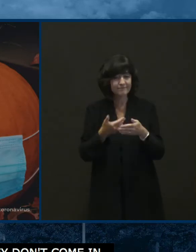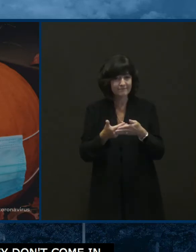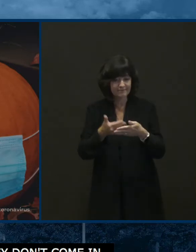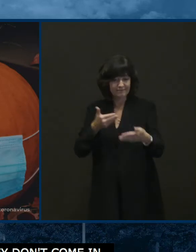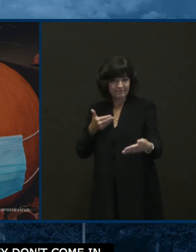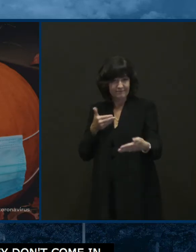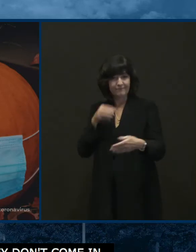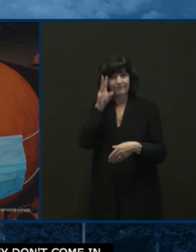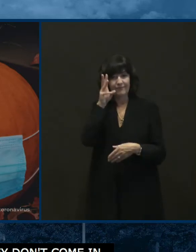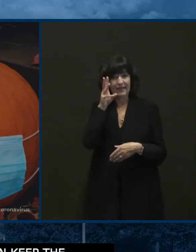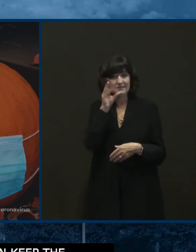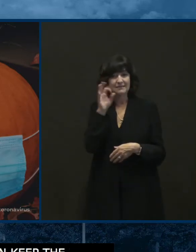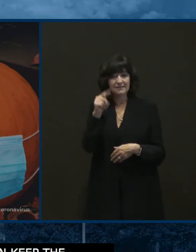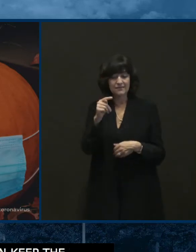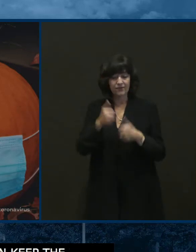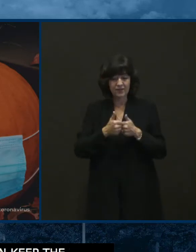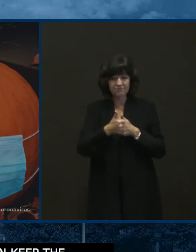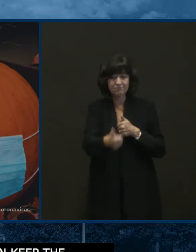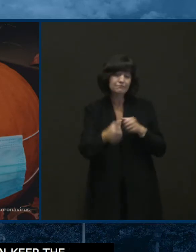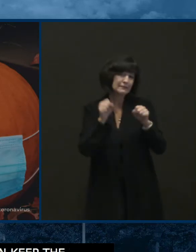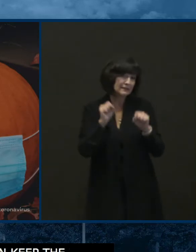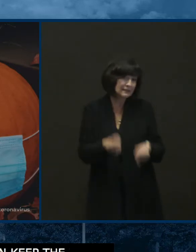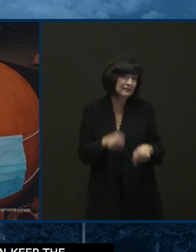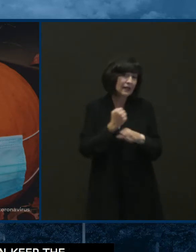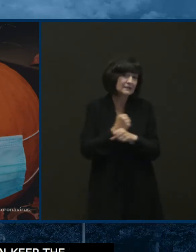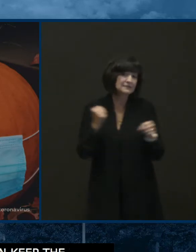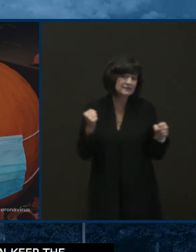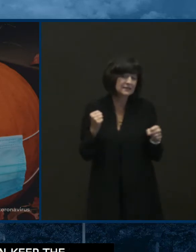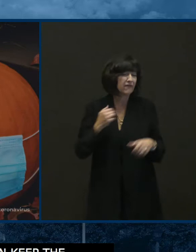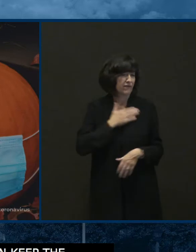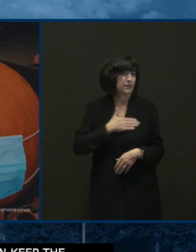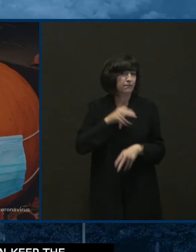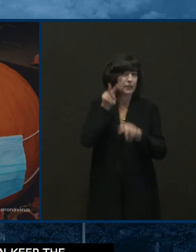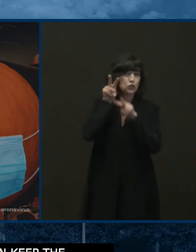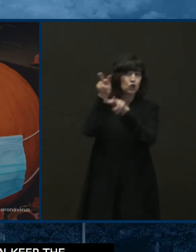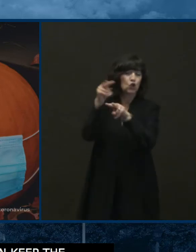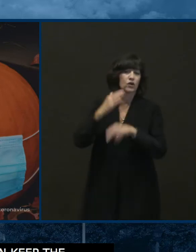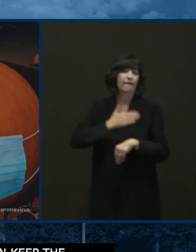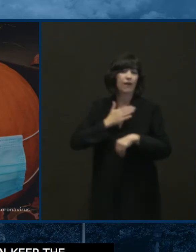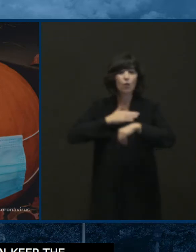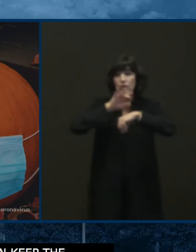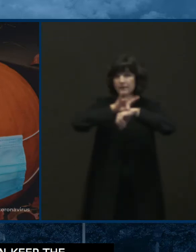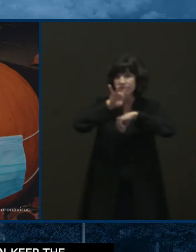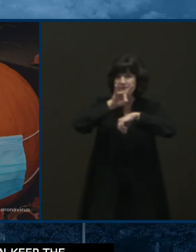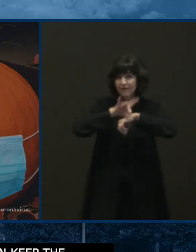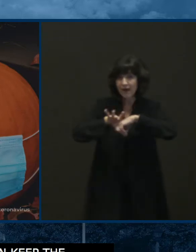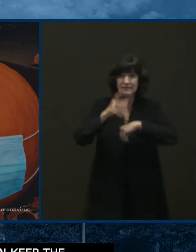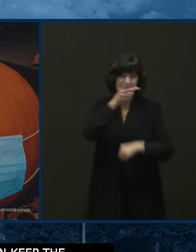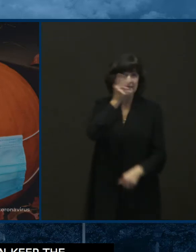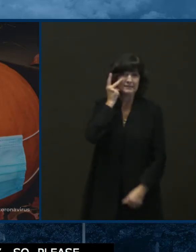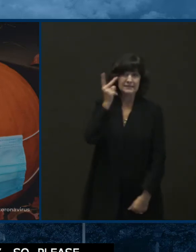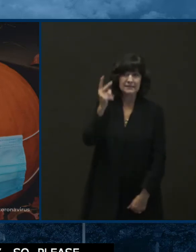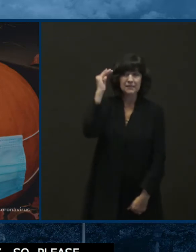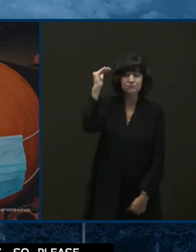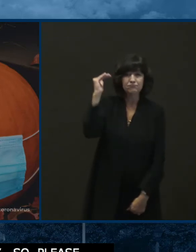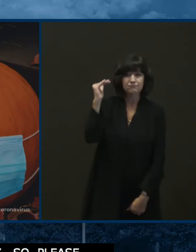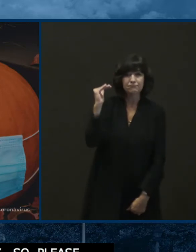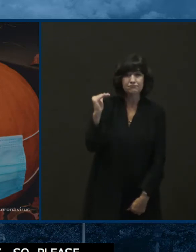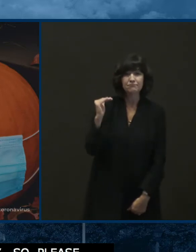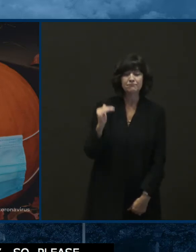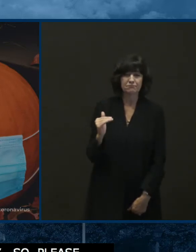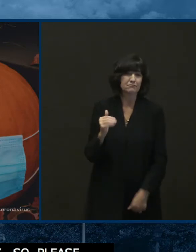can be done safely. So please take a look at our guidance and see what's on there. Other high-risk